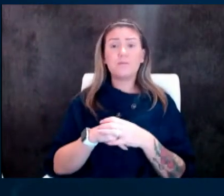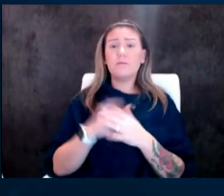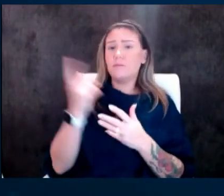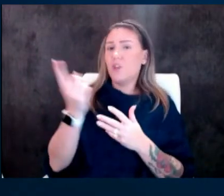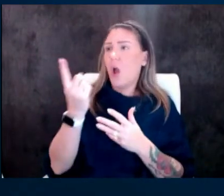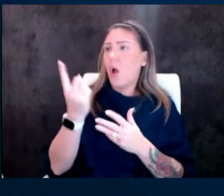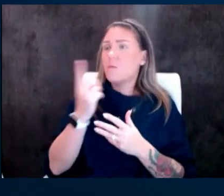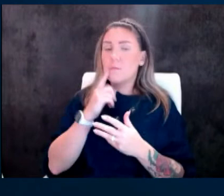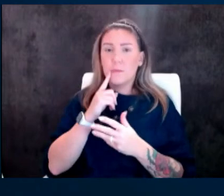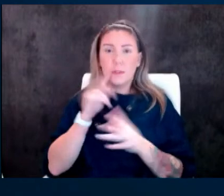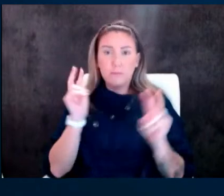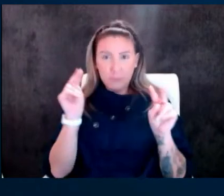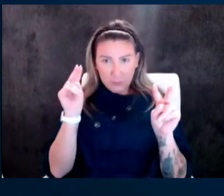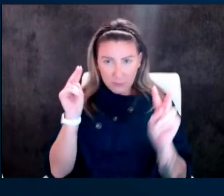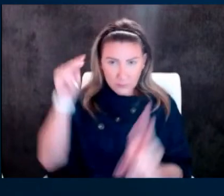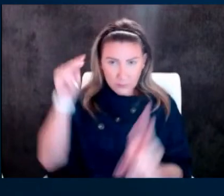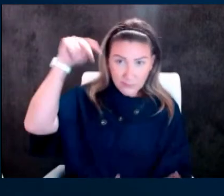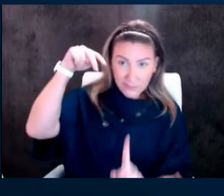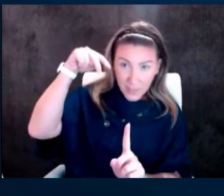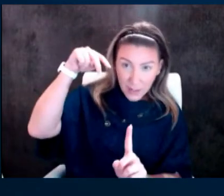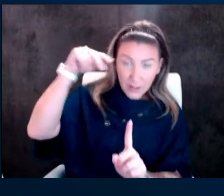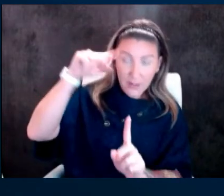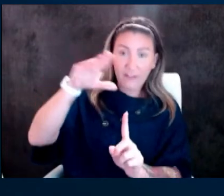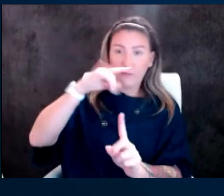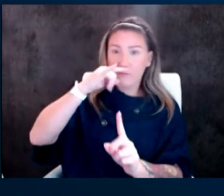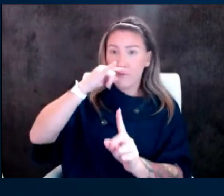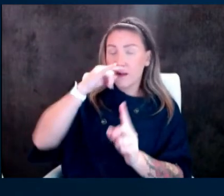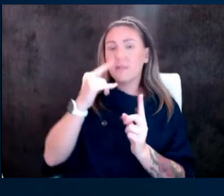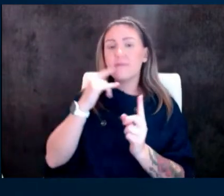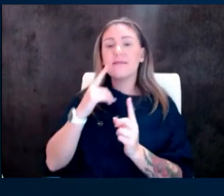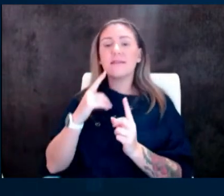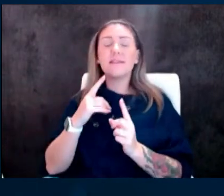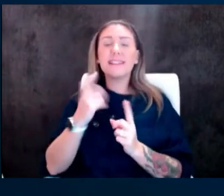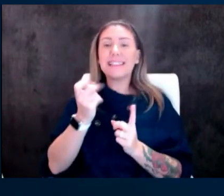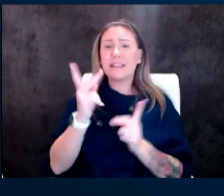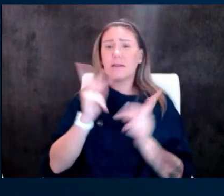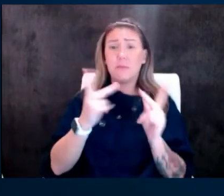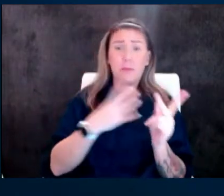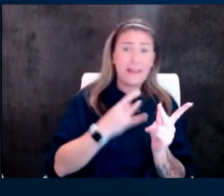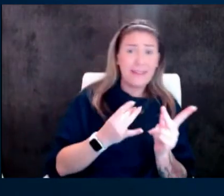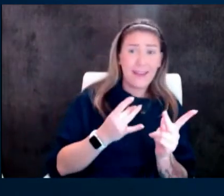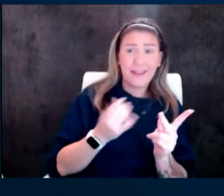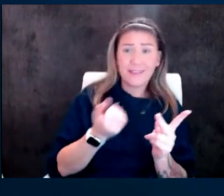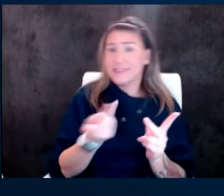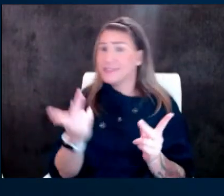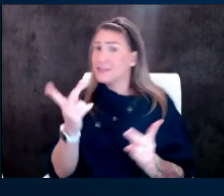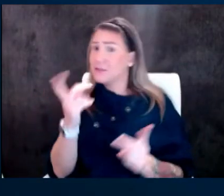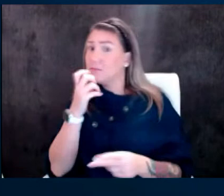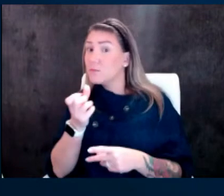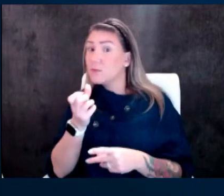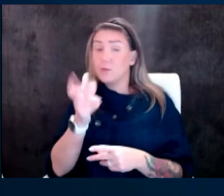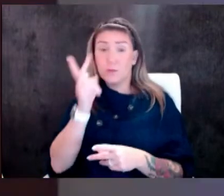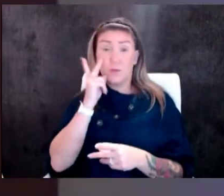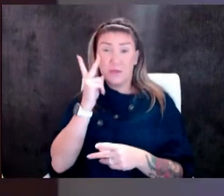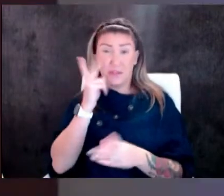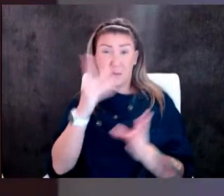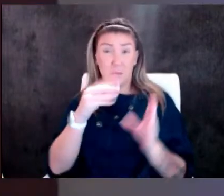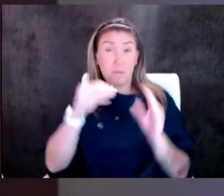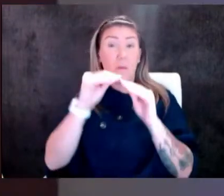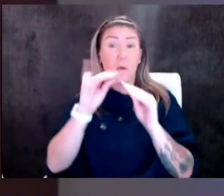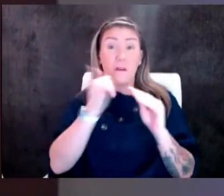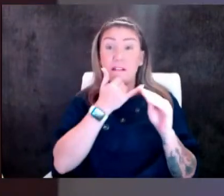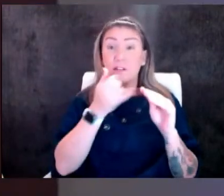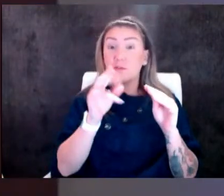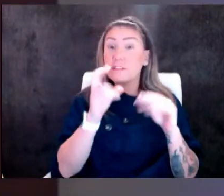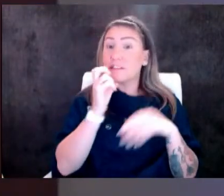and hovering over? Some people like that, some people don't. But do we at least see less accidents because of that?